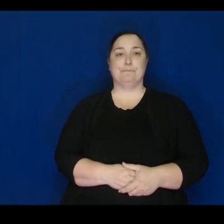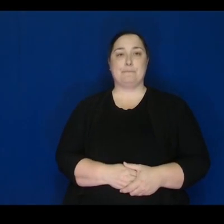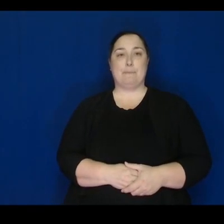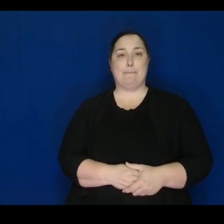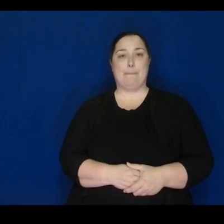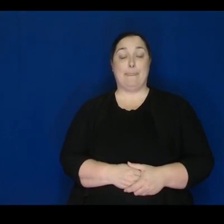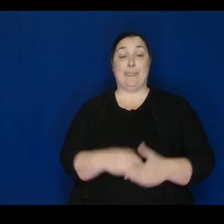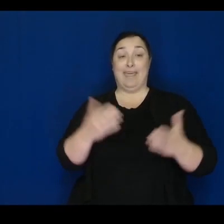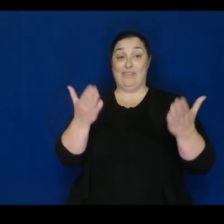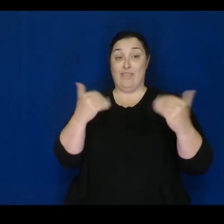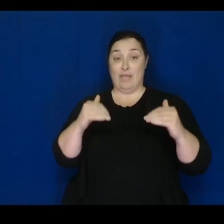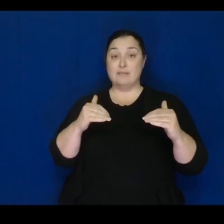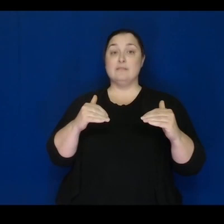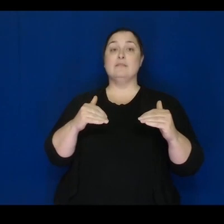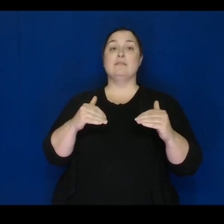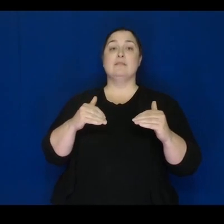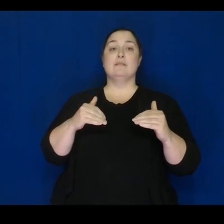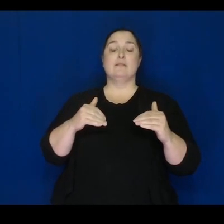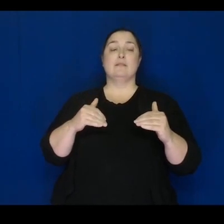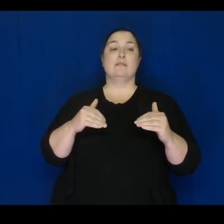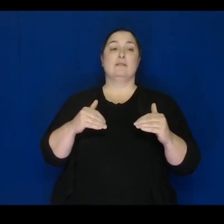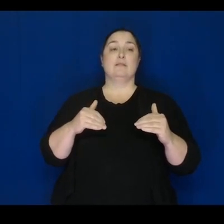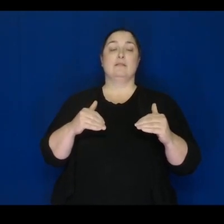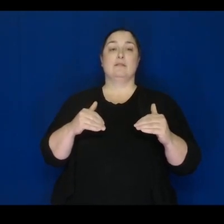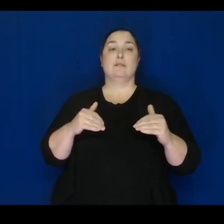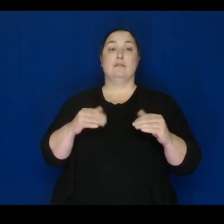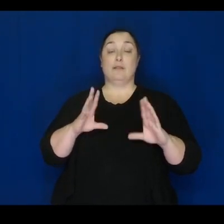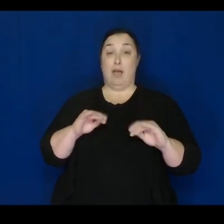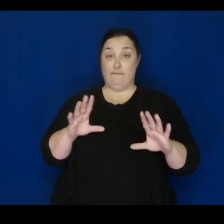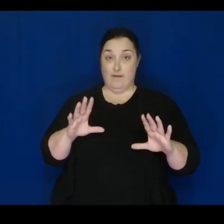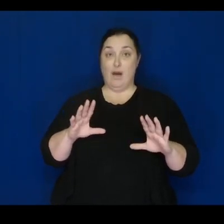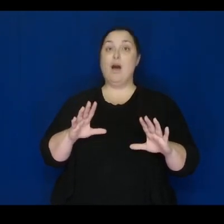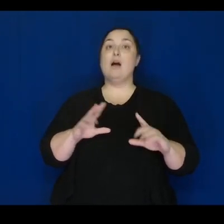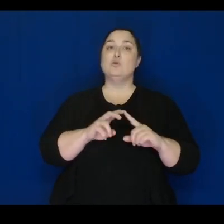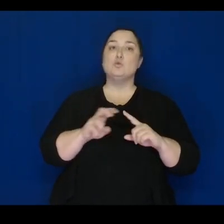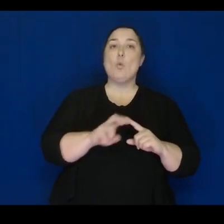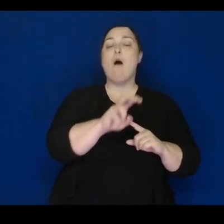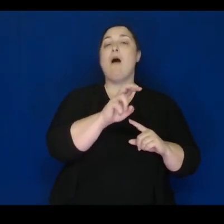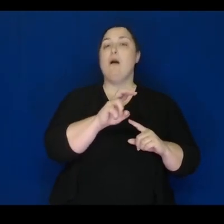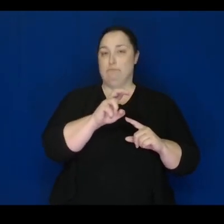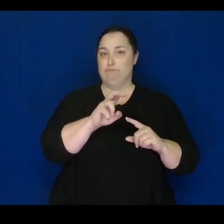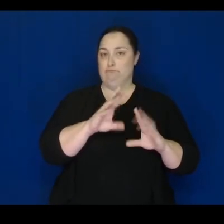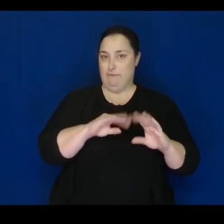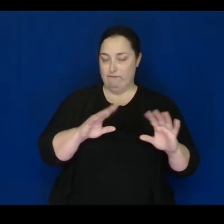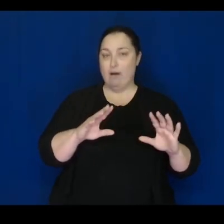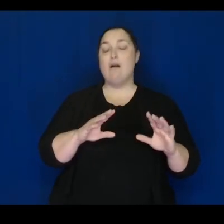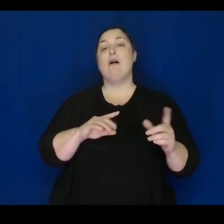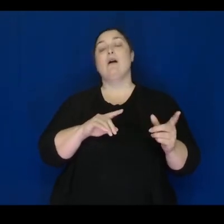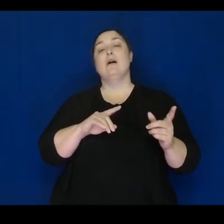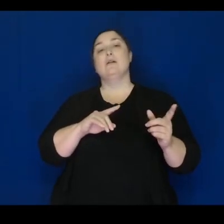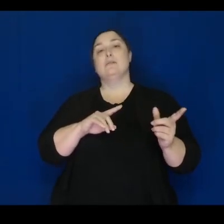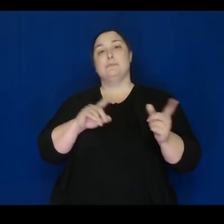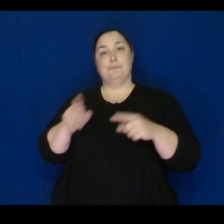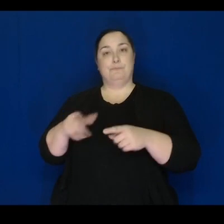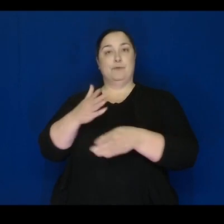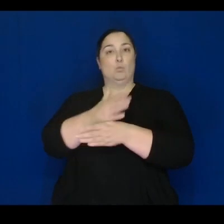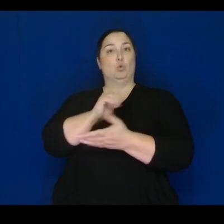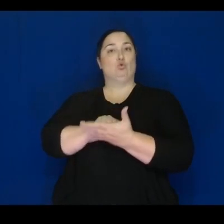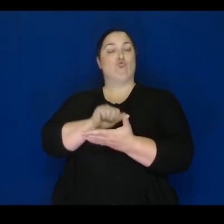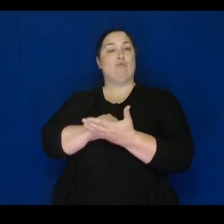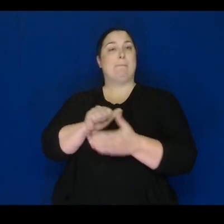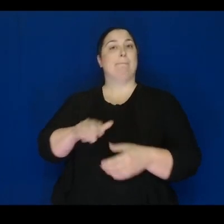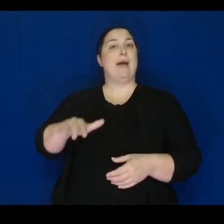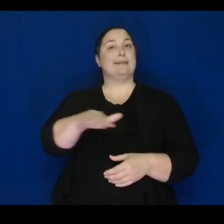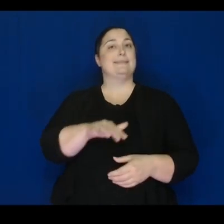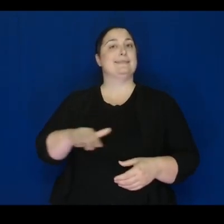And then after the tour or experience aspect, would go into one of our spaces